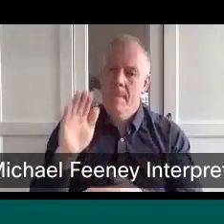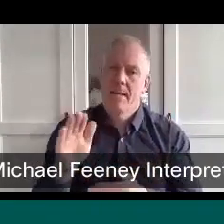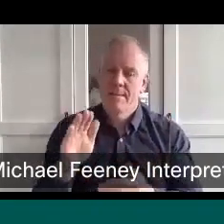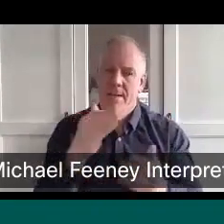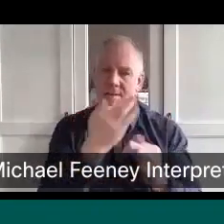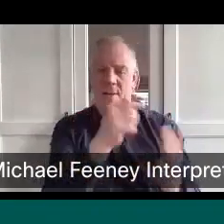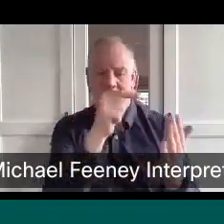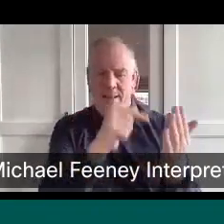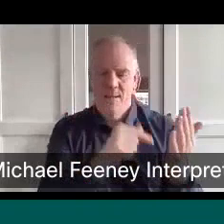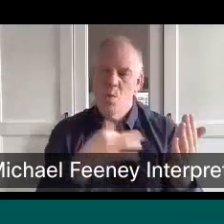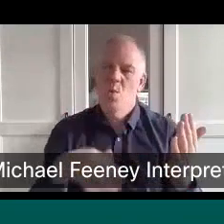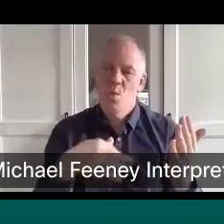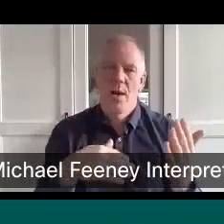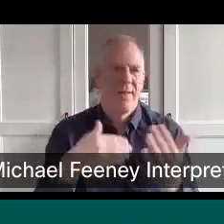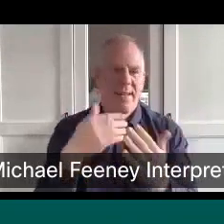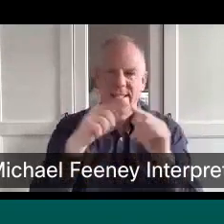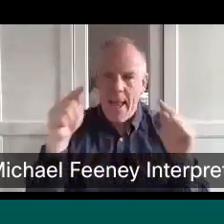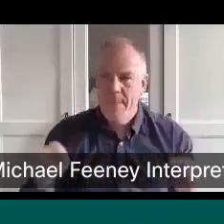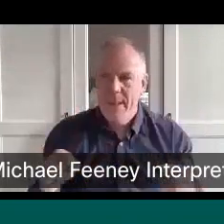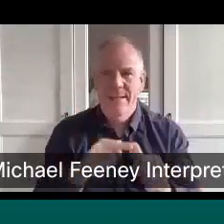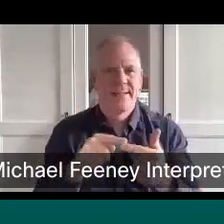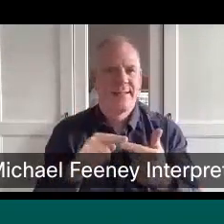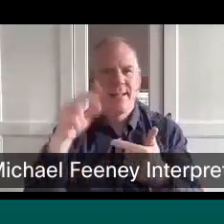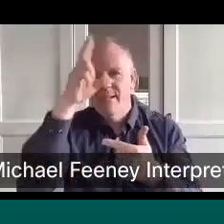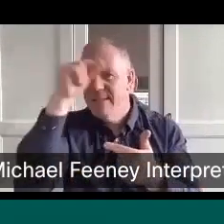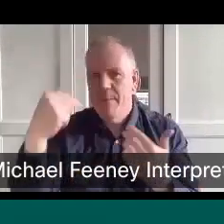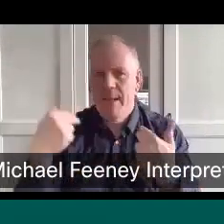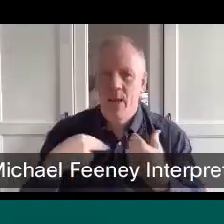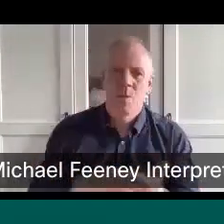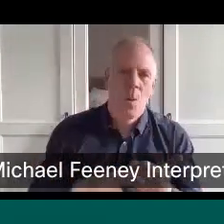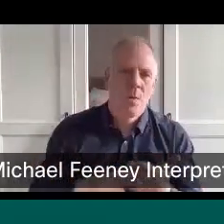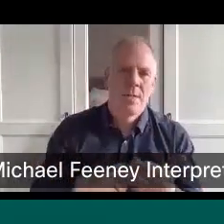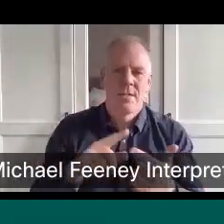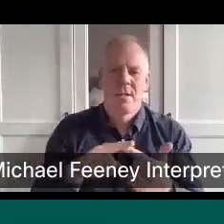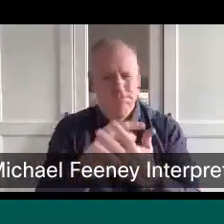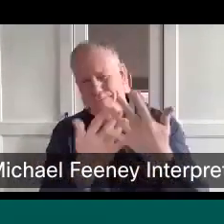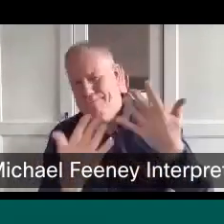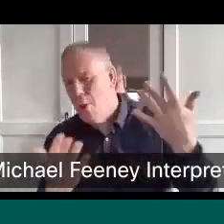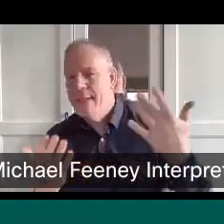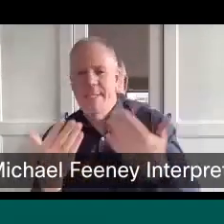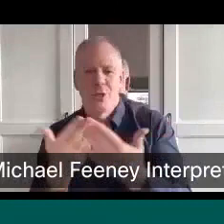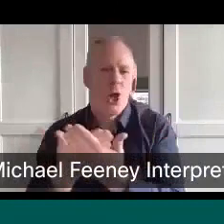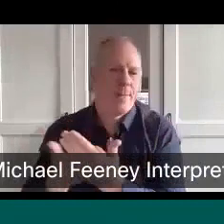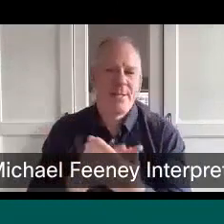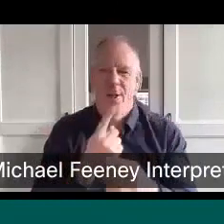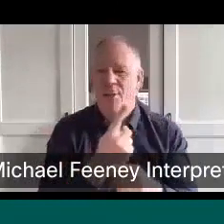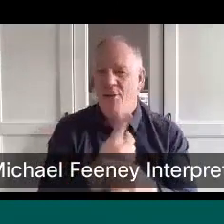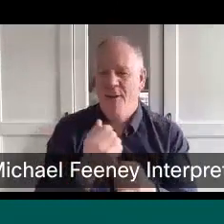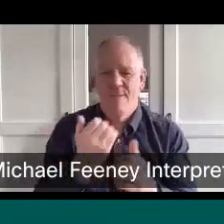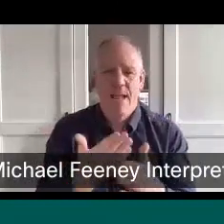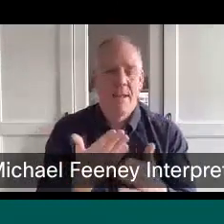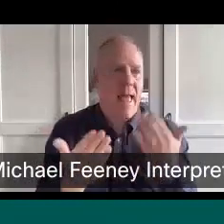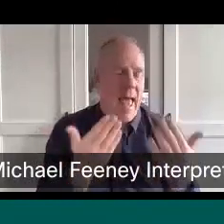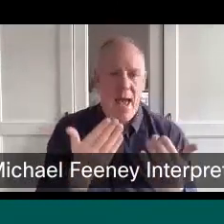There's documentation templates there. There are sample language. There are just so many documents. Documents on how